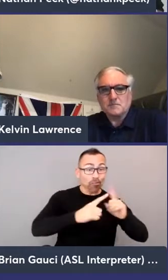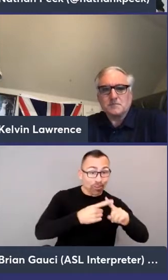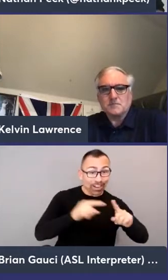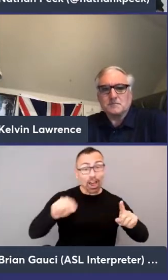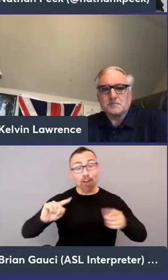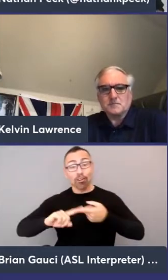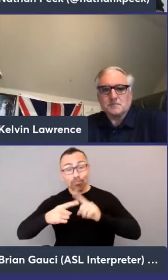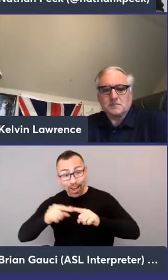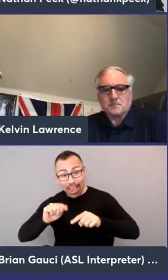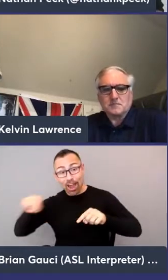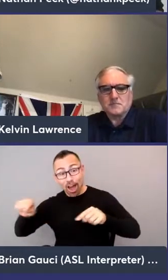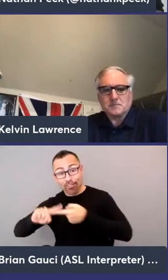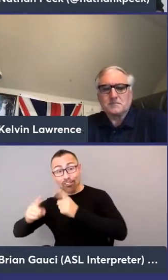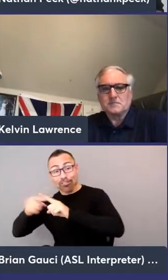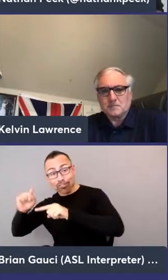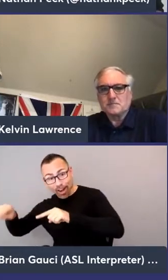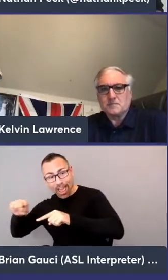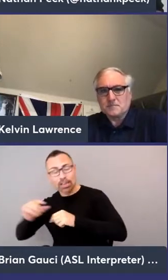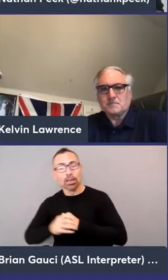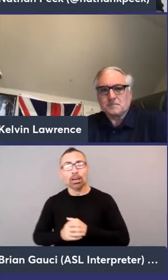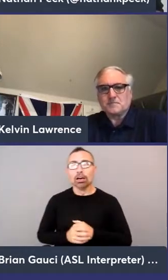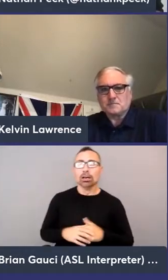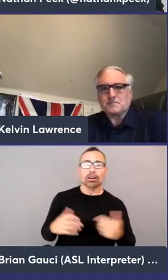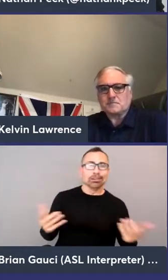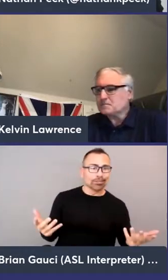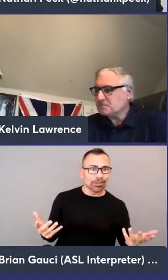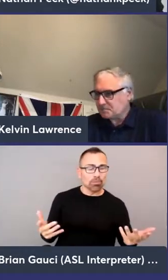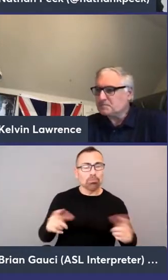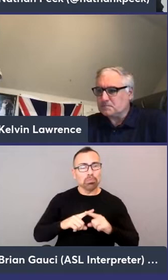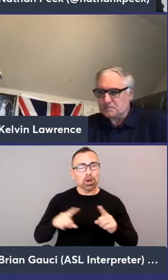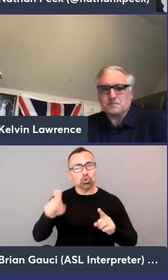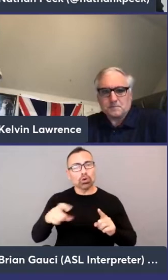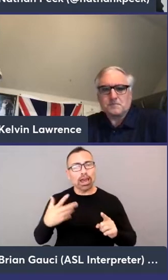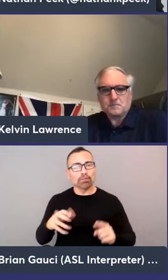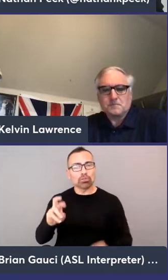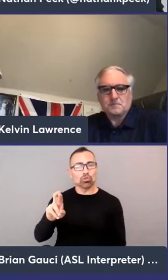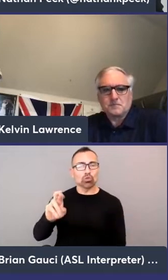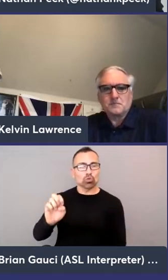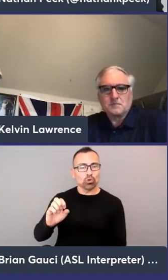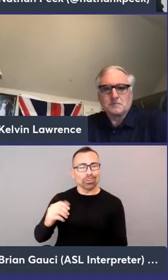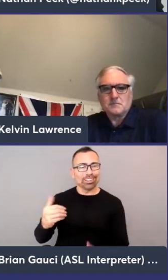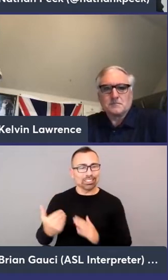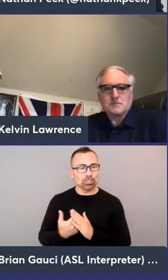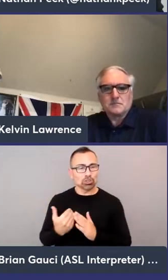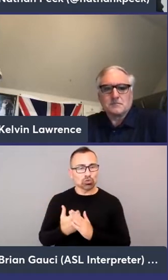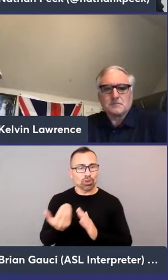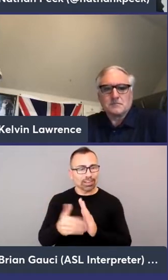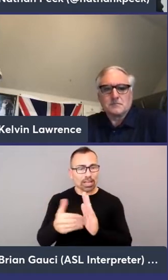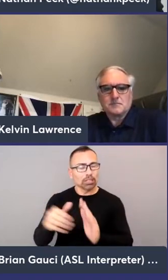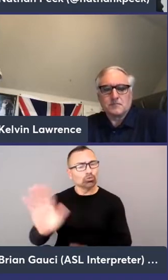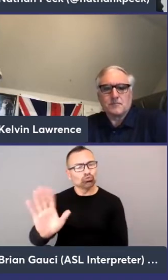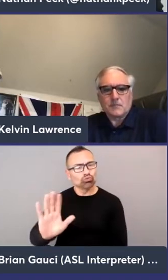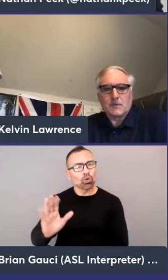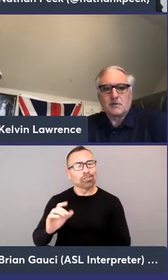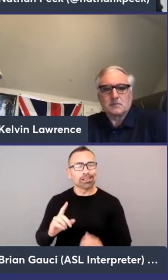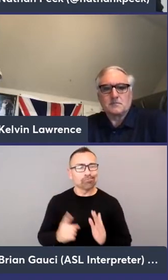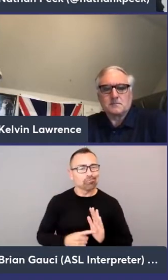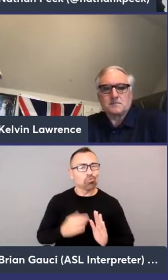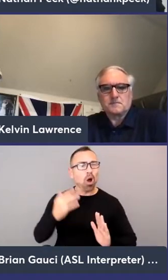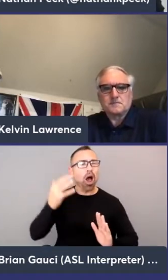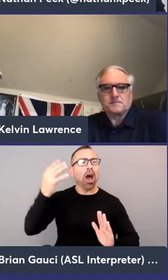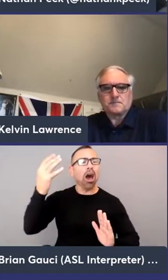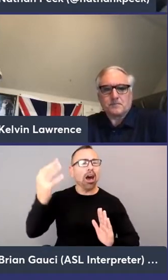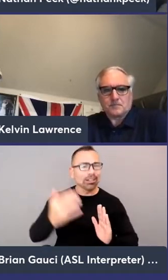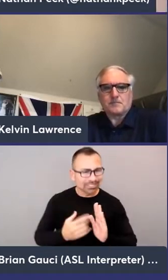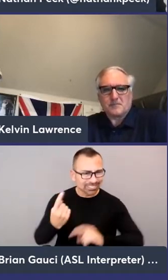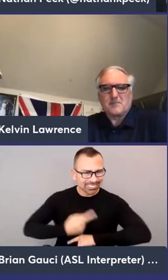didn't regenerate those friend recommendations, constantly. It was more like once a day we would regenerate it in the background and then